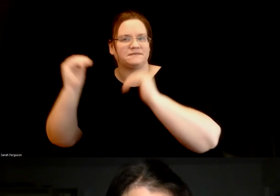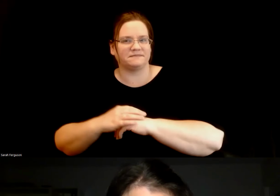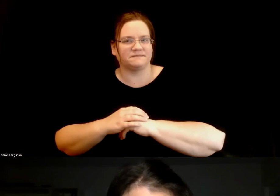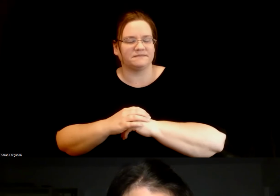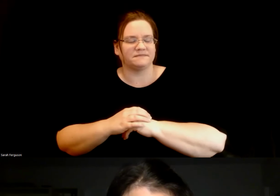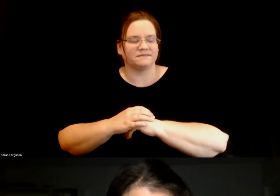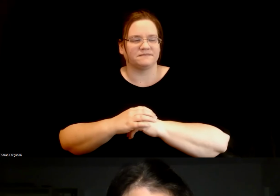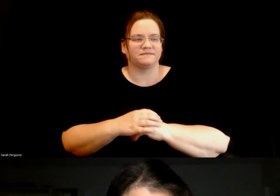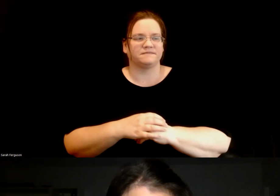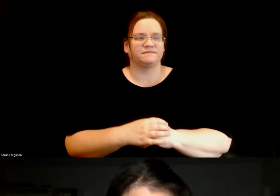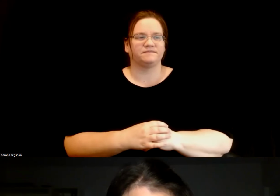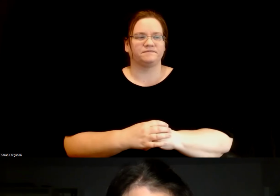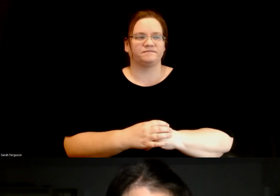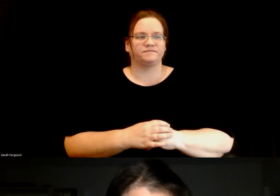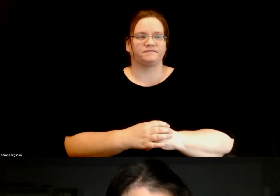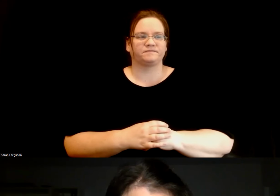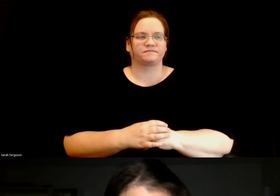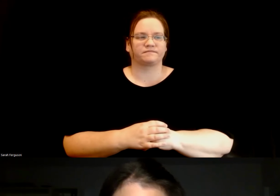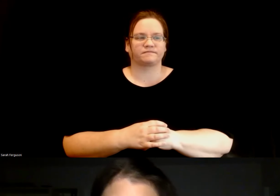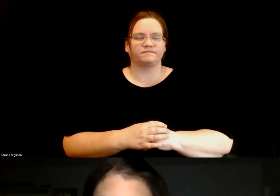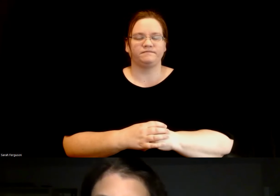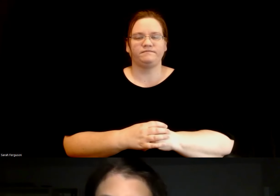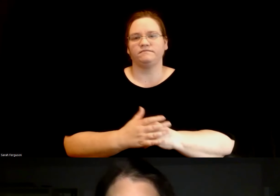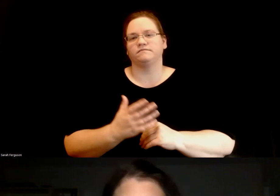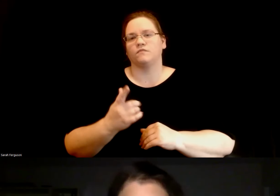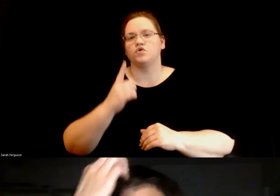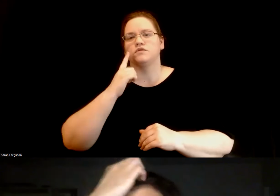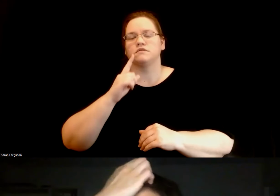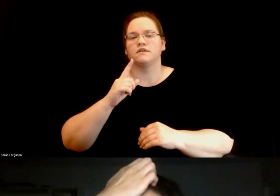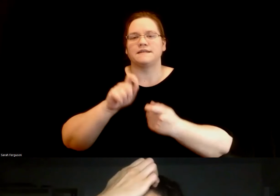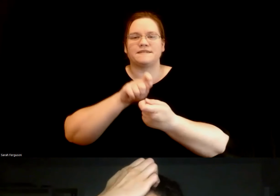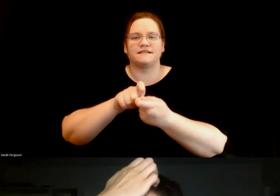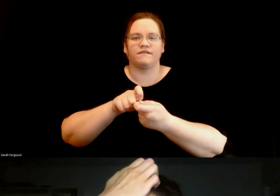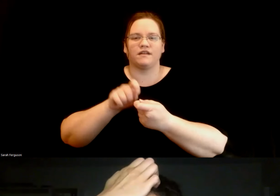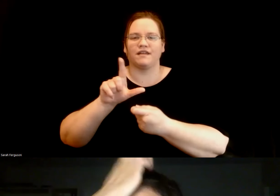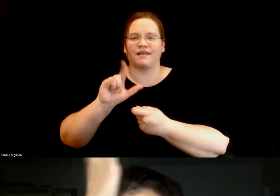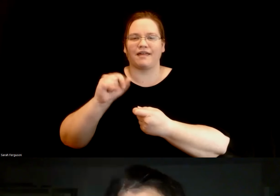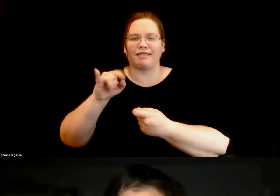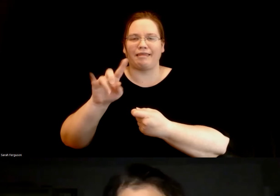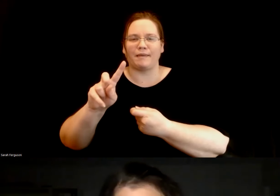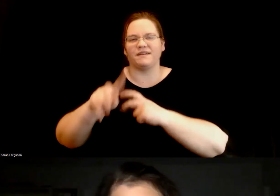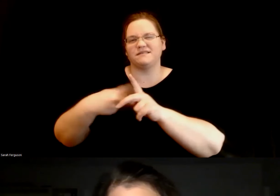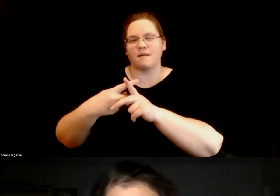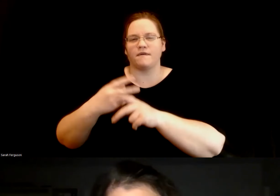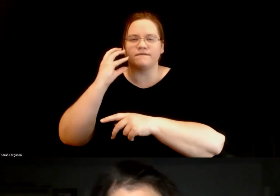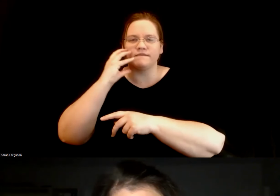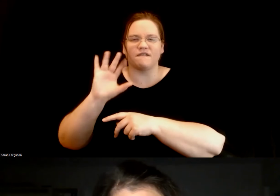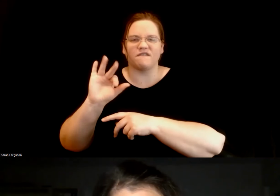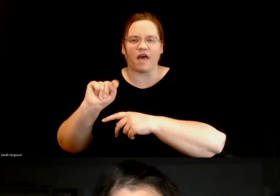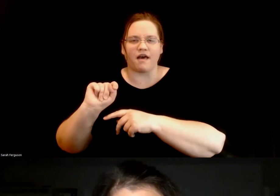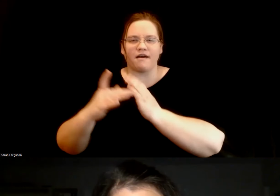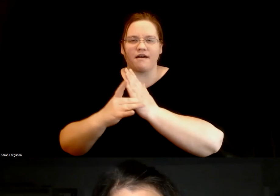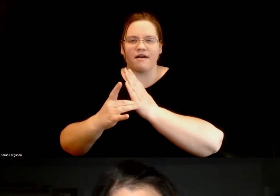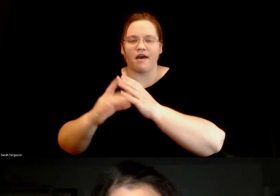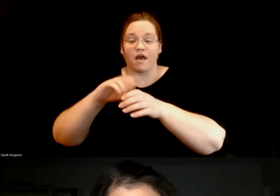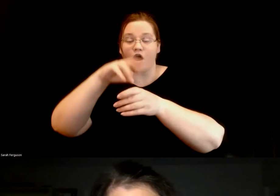adult dosing. Just from the fat that it has to be suspended in to give the vaccine. So,